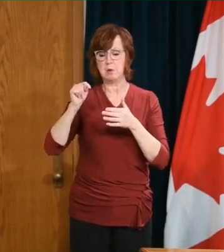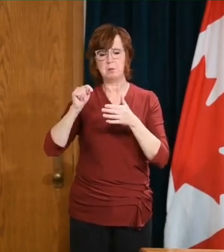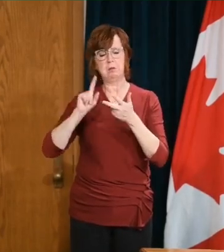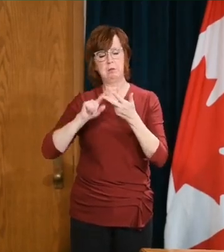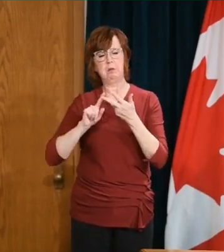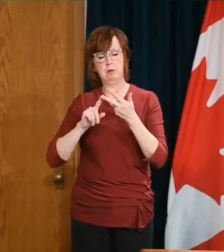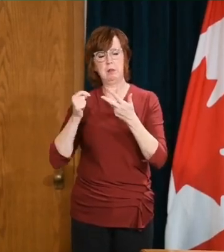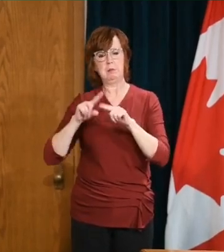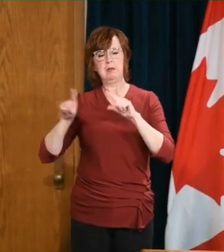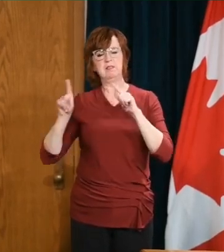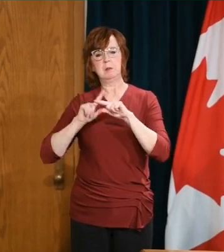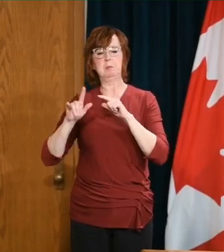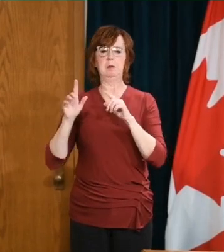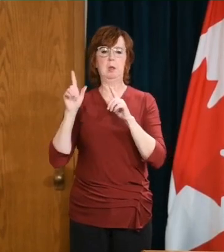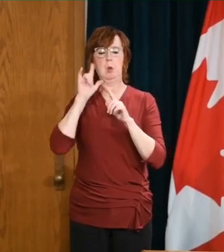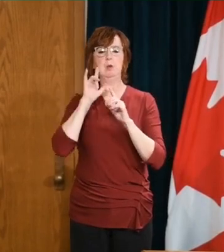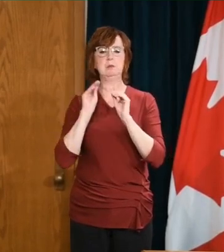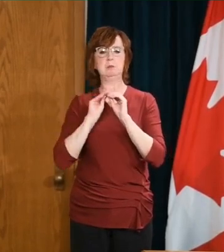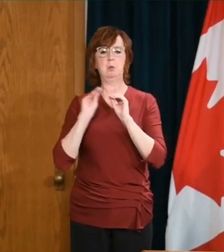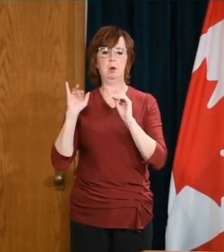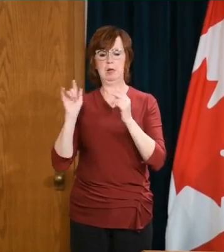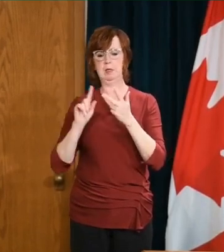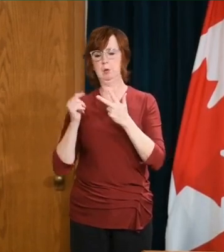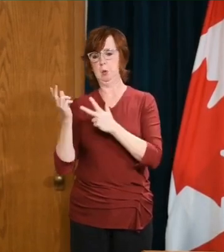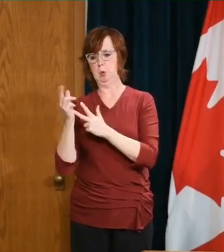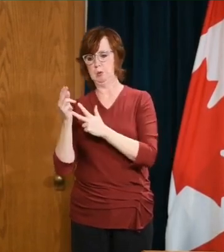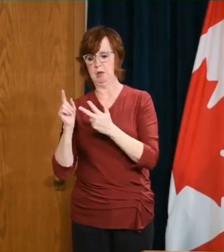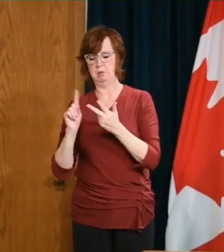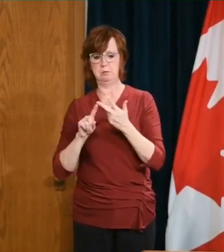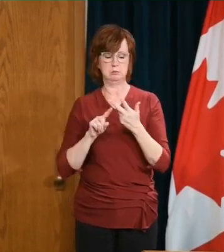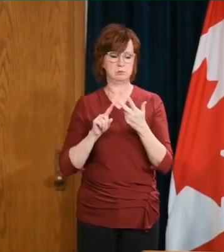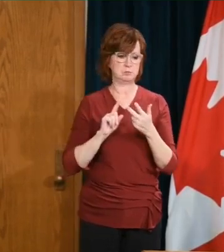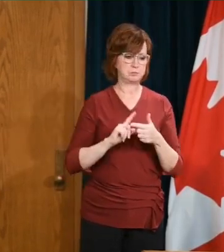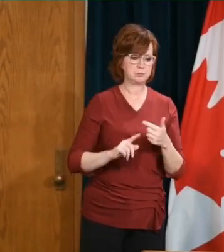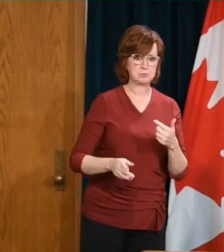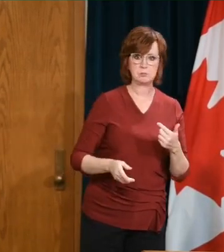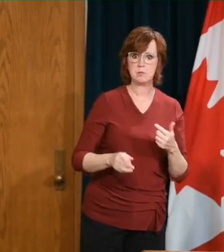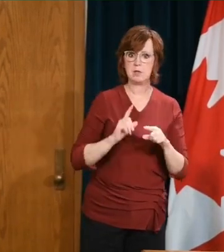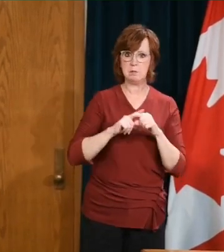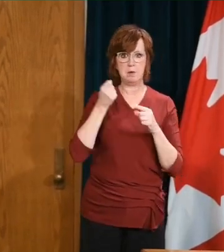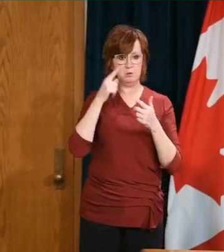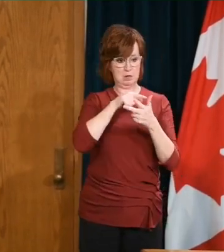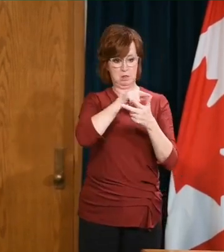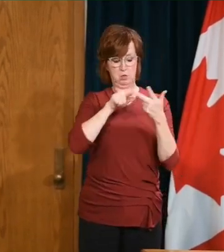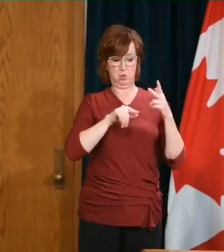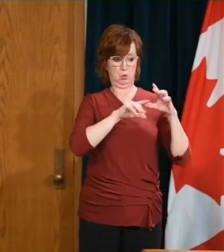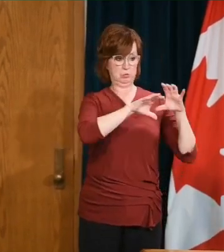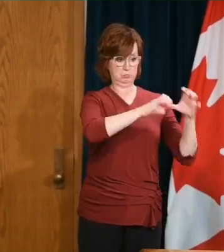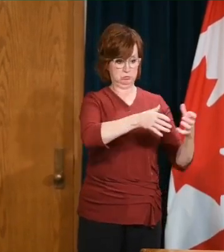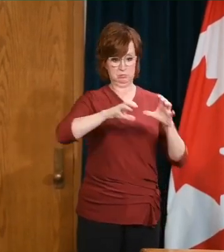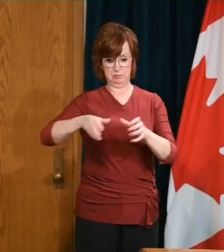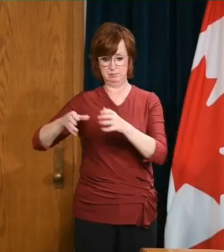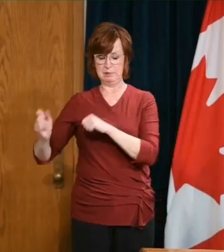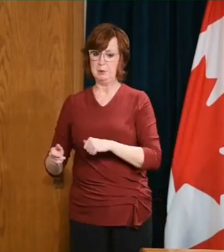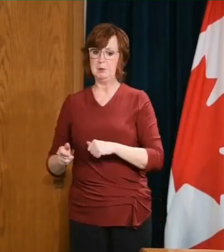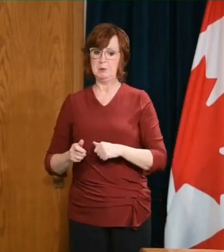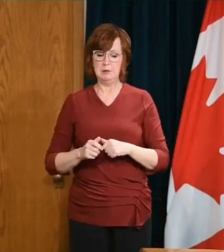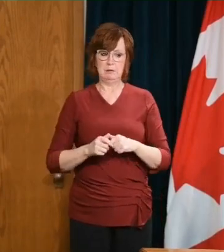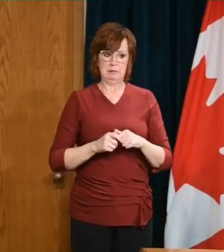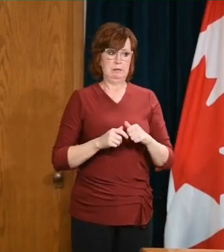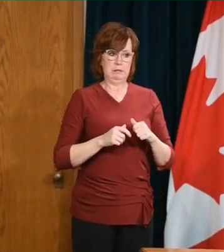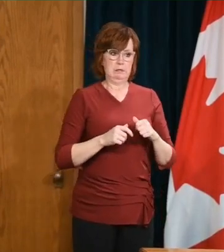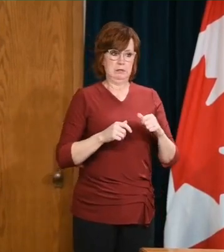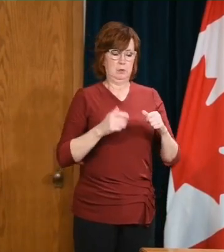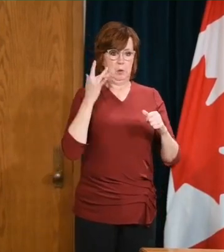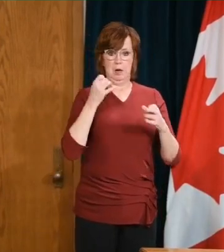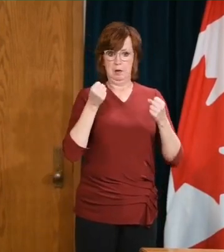where people who live there may be at higher risk, and as visitors, we have to be very careful when in